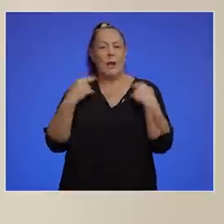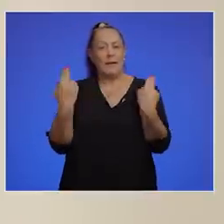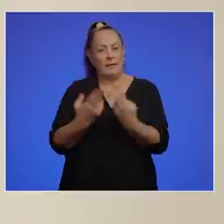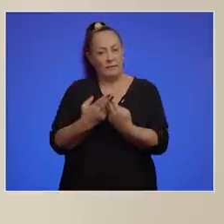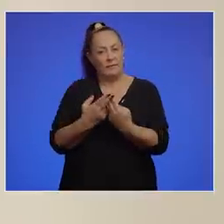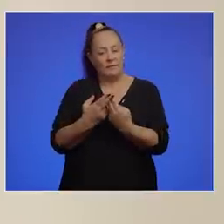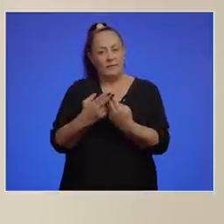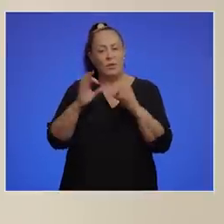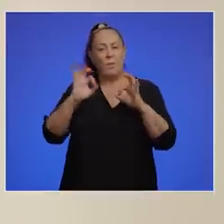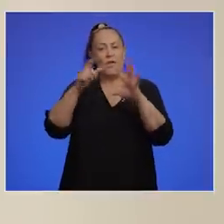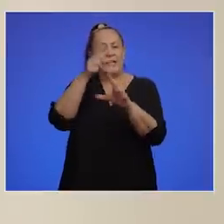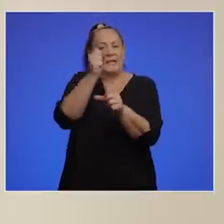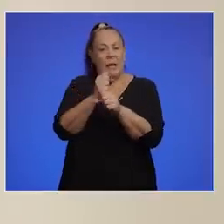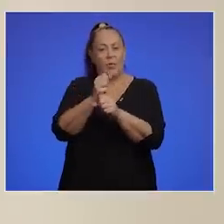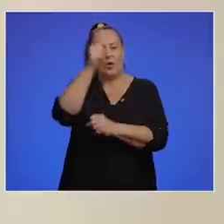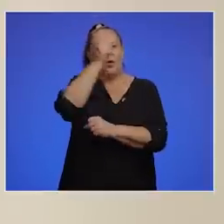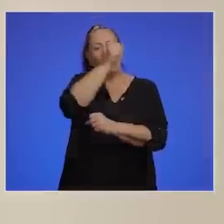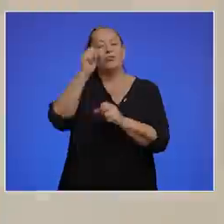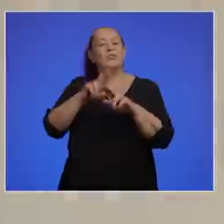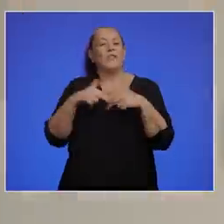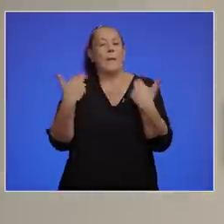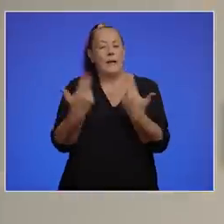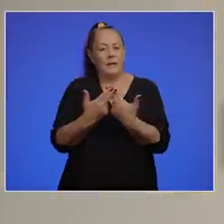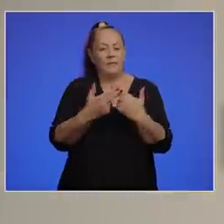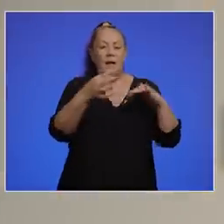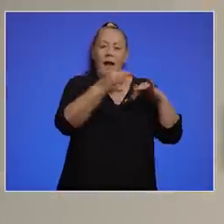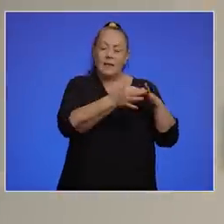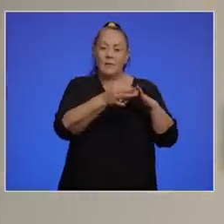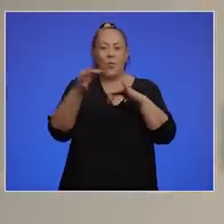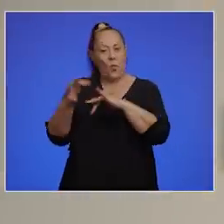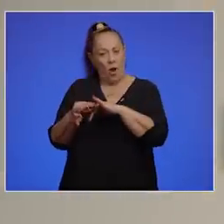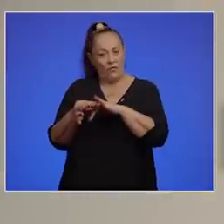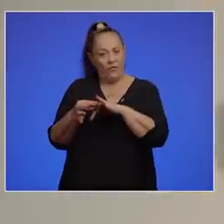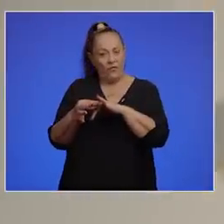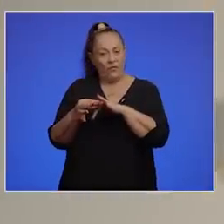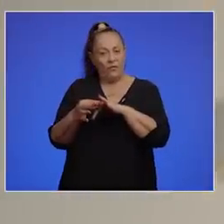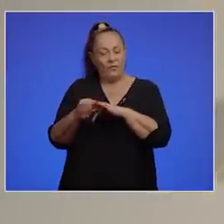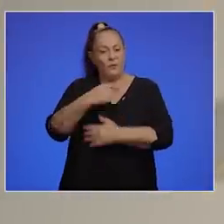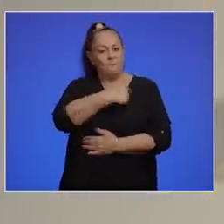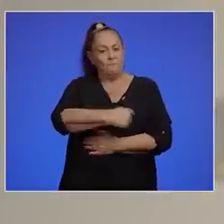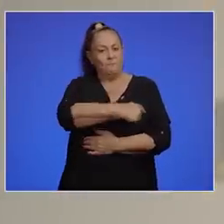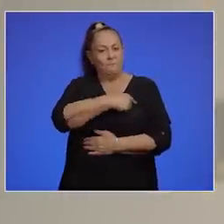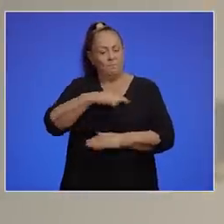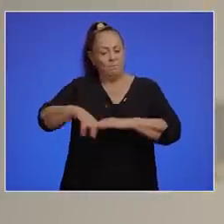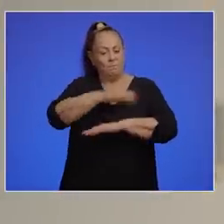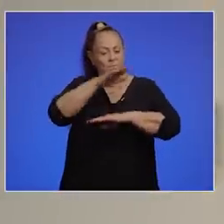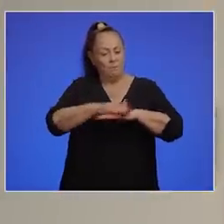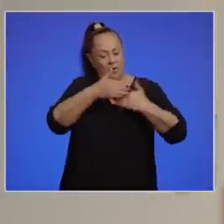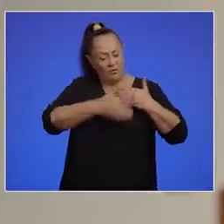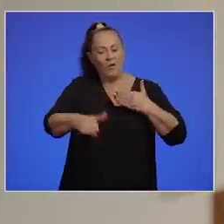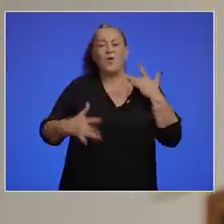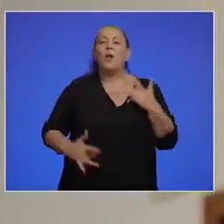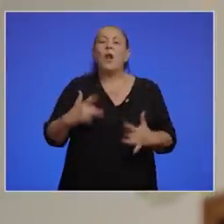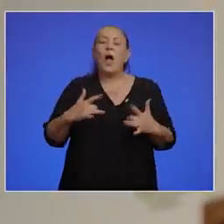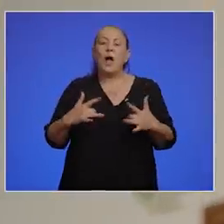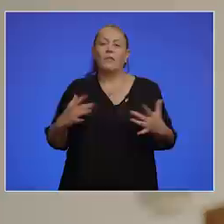And indeed The Christian family Husband and wife Who commit themselves To each other for